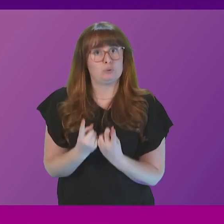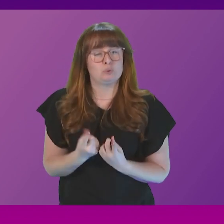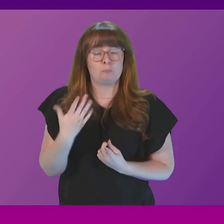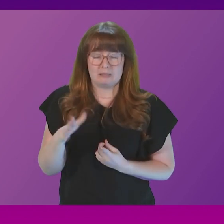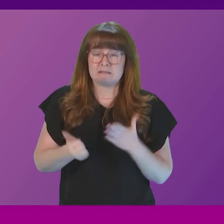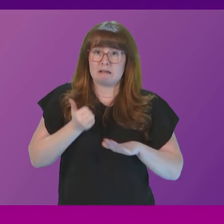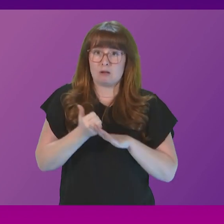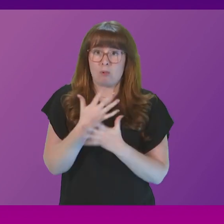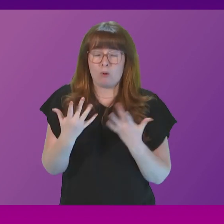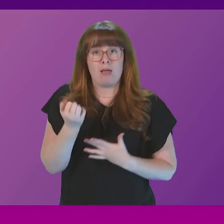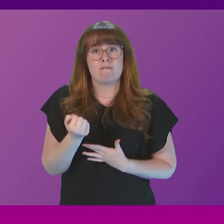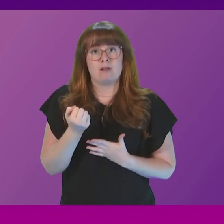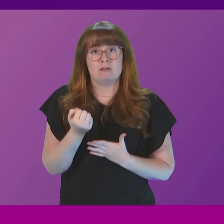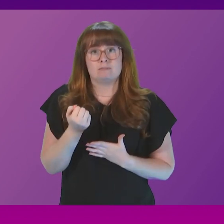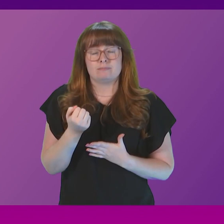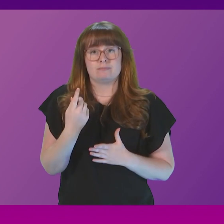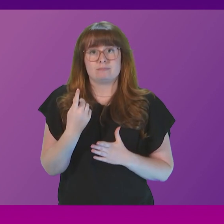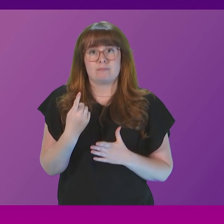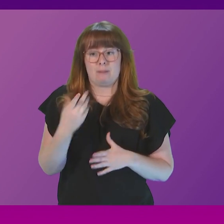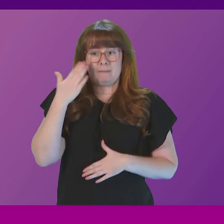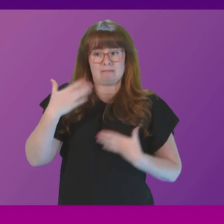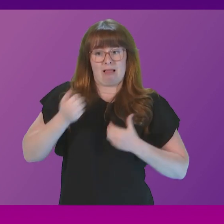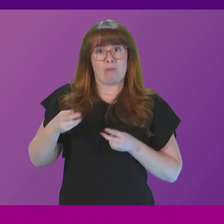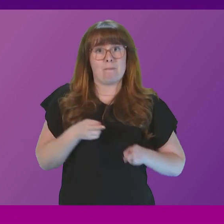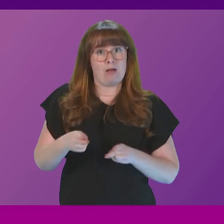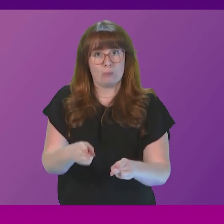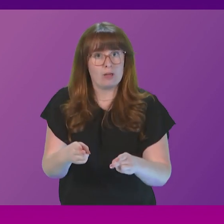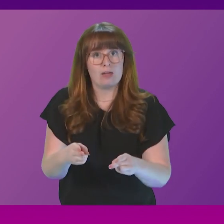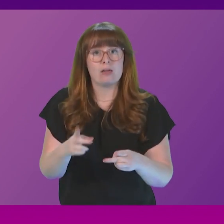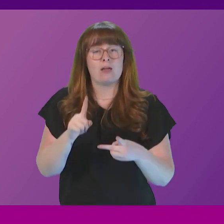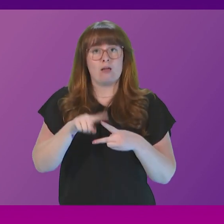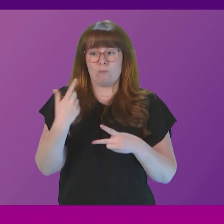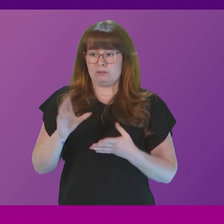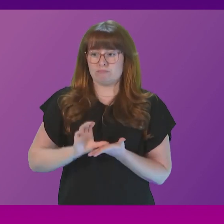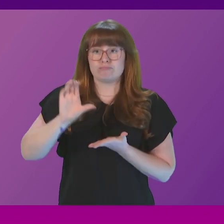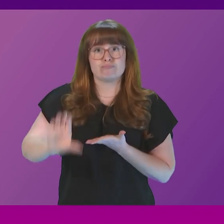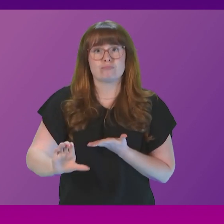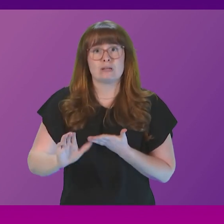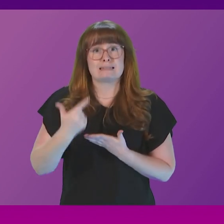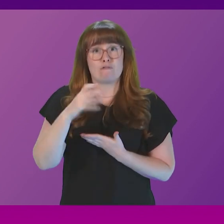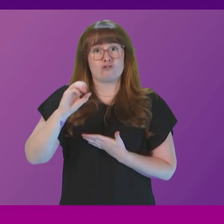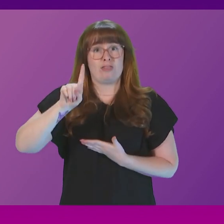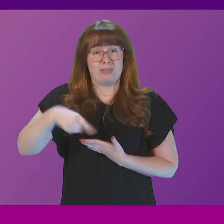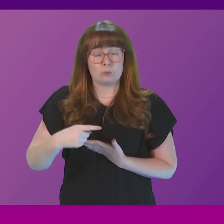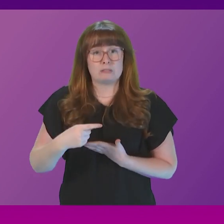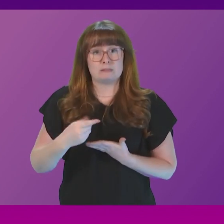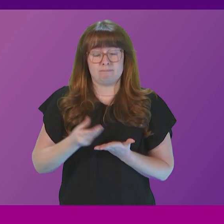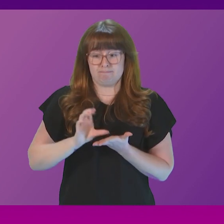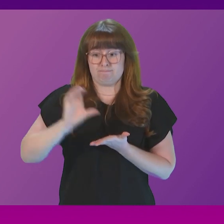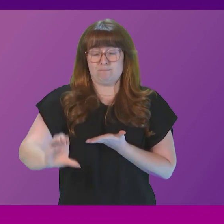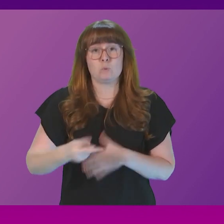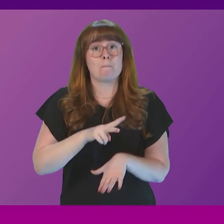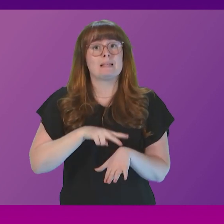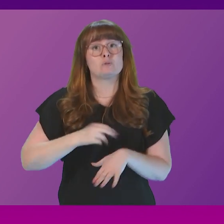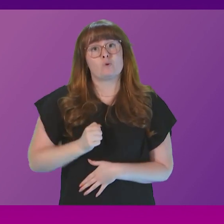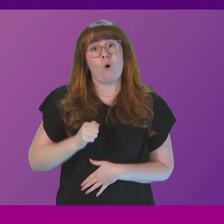with this issue. So we have the enhanced mental health pathway. We provided funding of over £700,000 to Police Scotland to